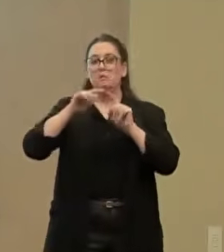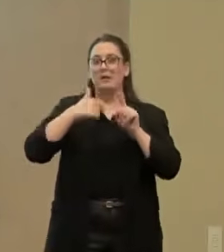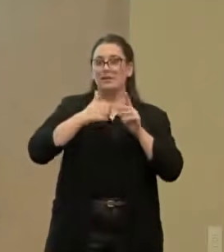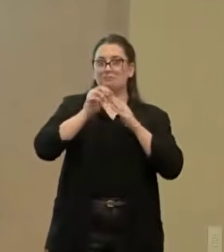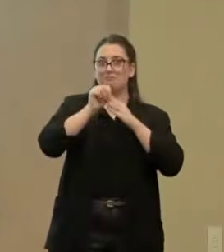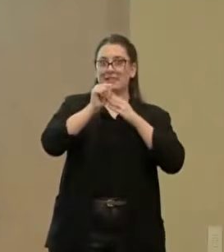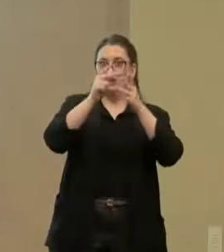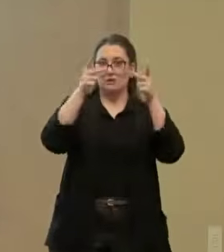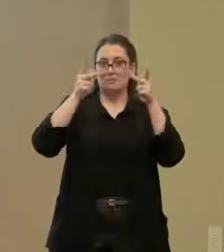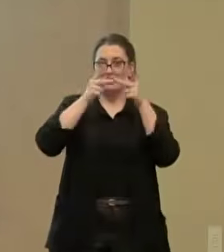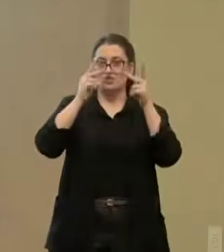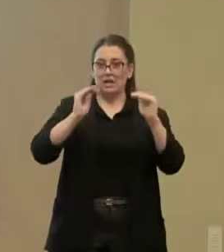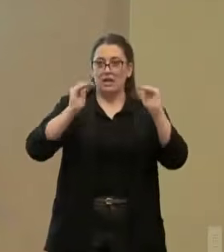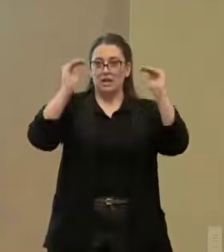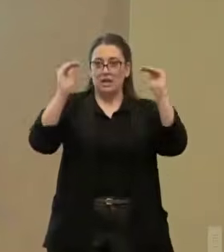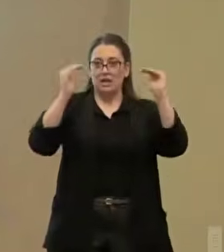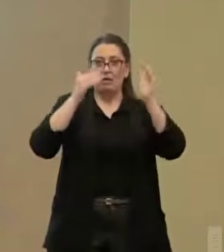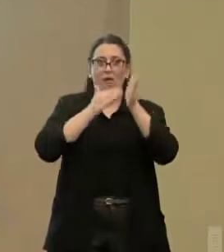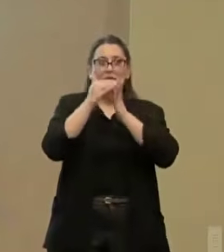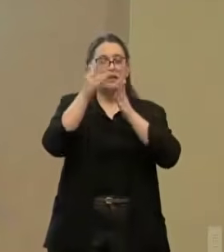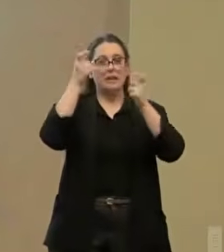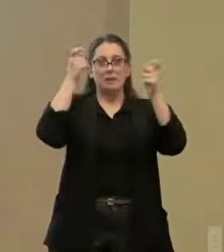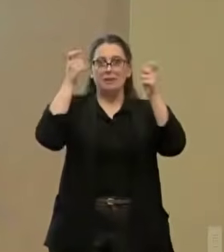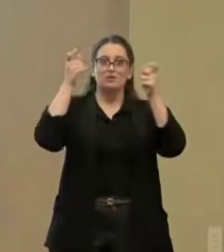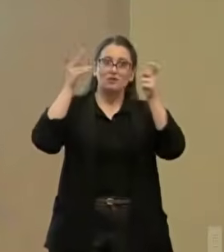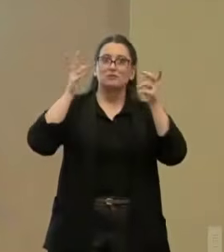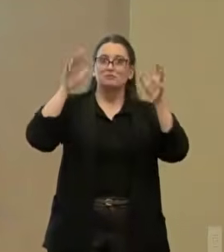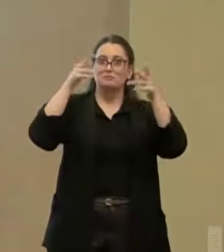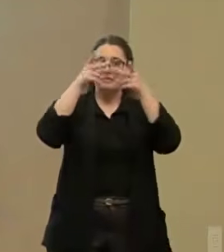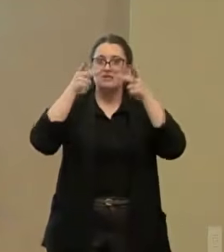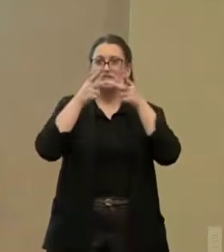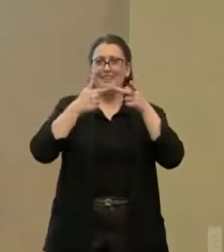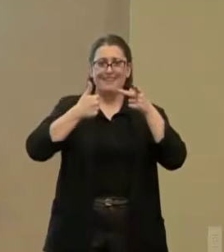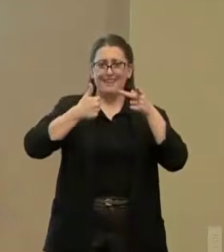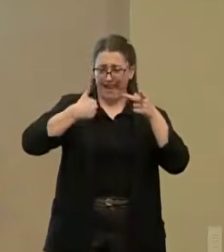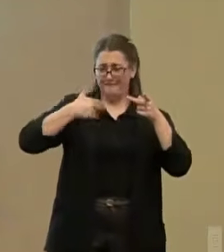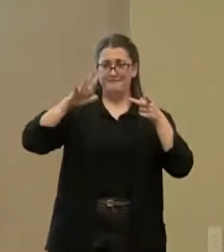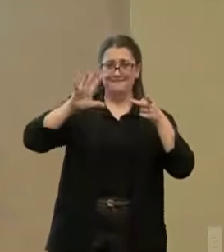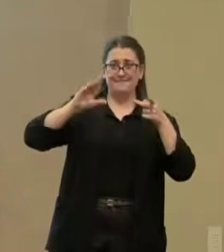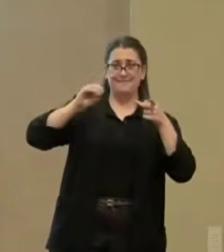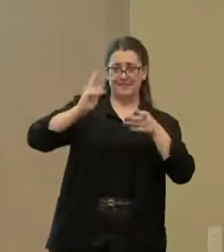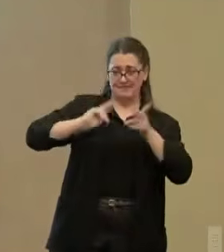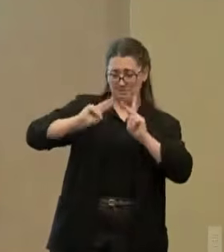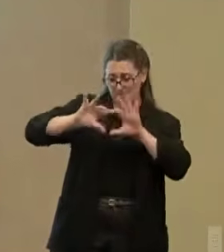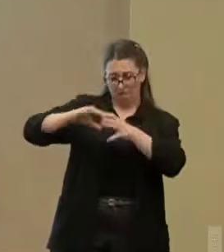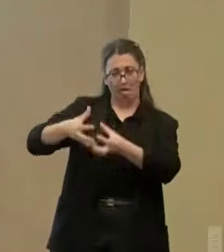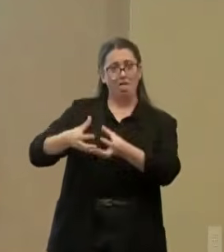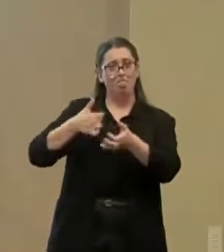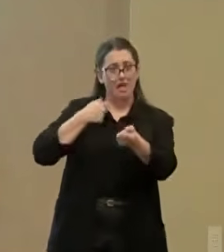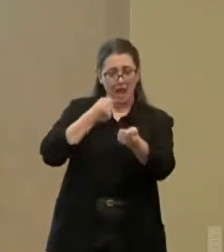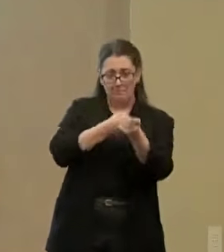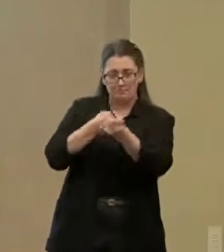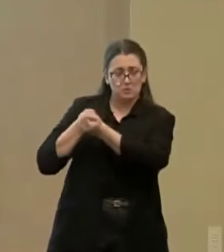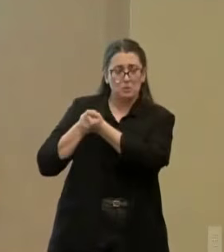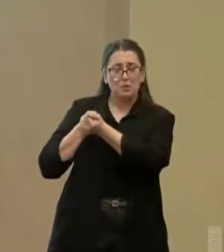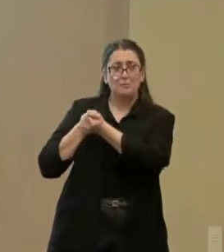position and you are, you know, there's still a lot of people, right? I still have 50 people that are that I'm supporting, right, as a